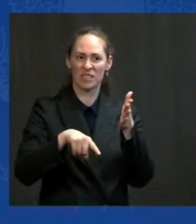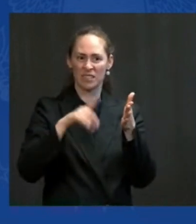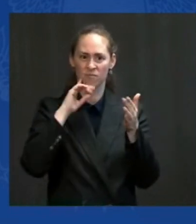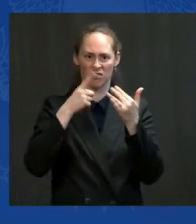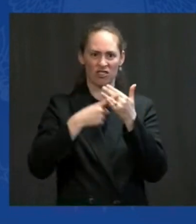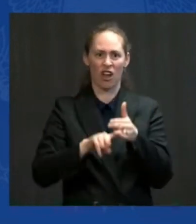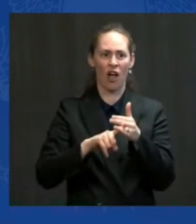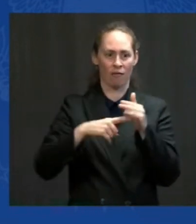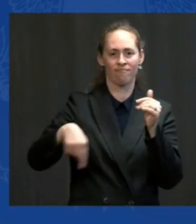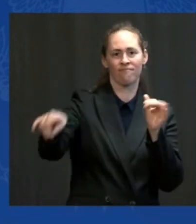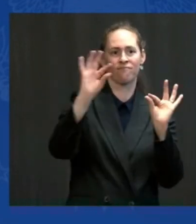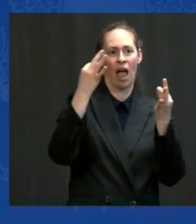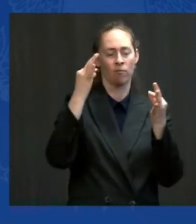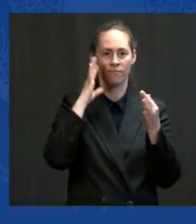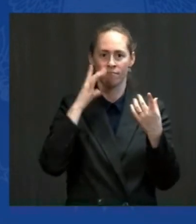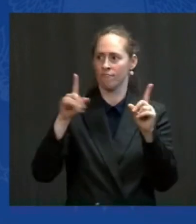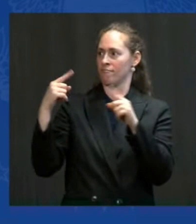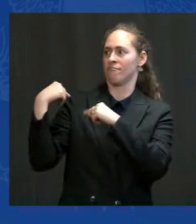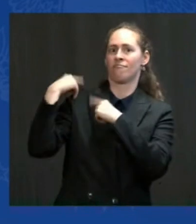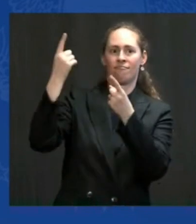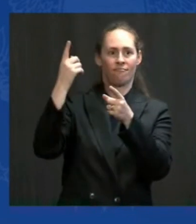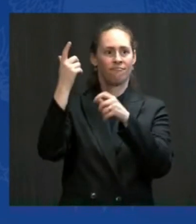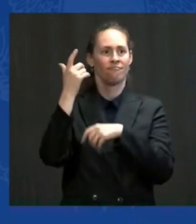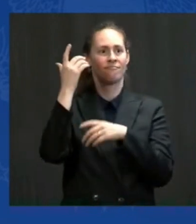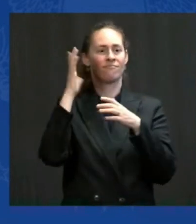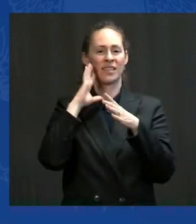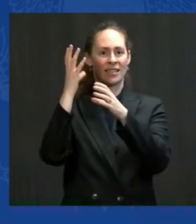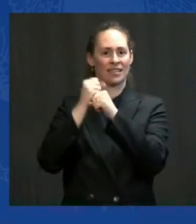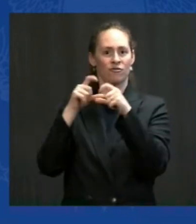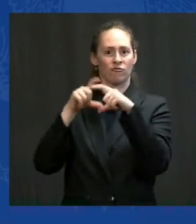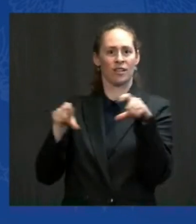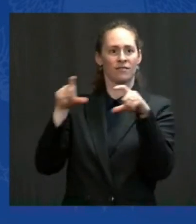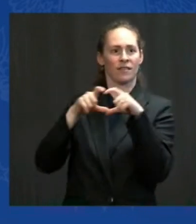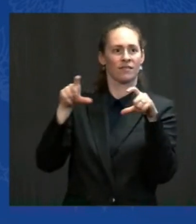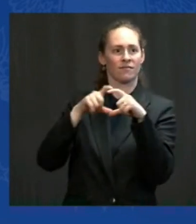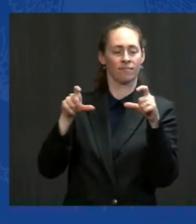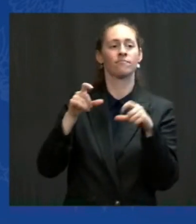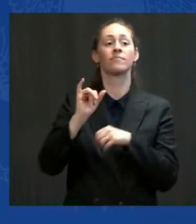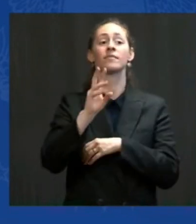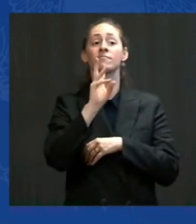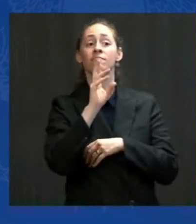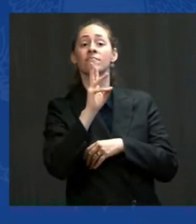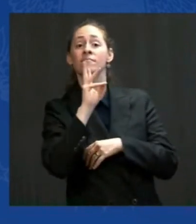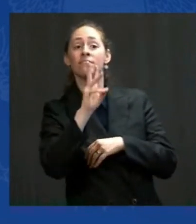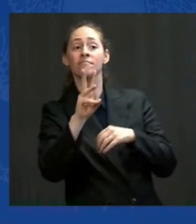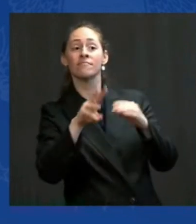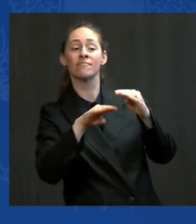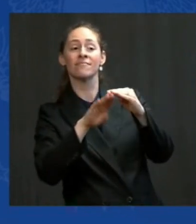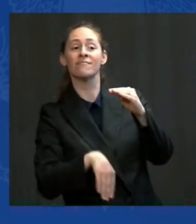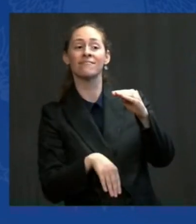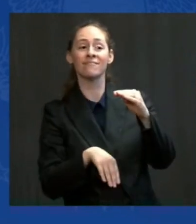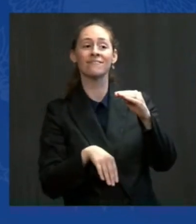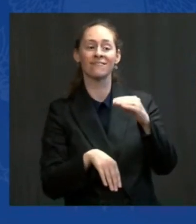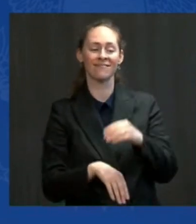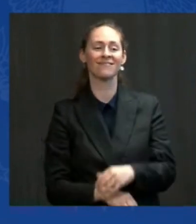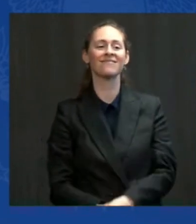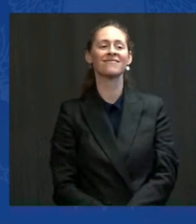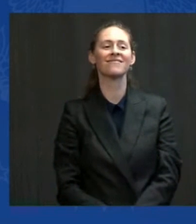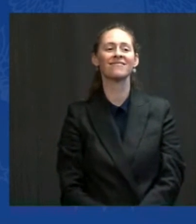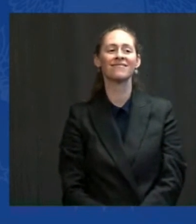cuts aimed at families with children. And every child under the age of 6 is $3,600. Every child between 6 and 17 is